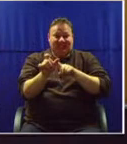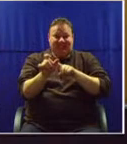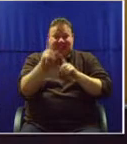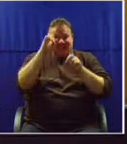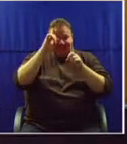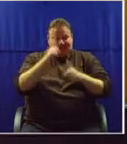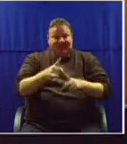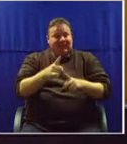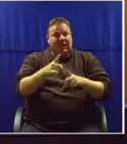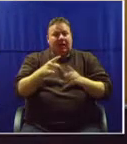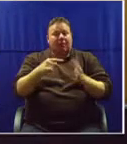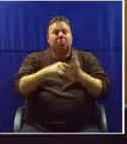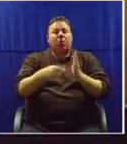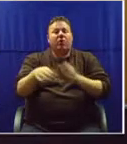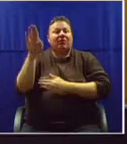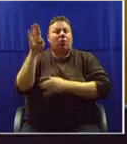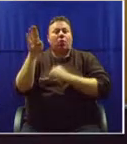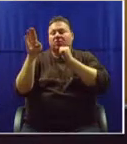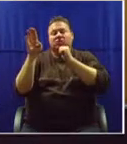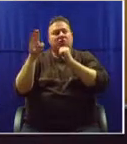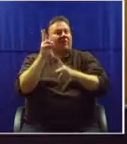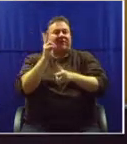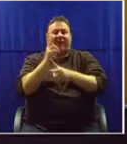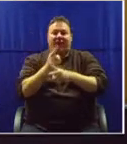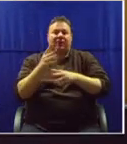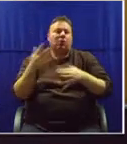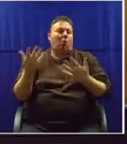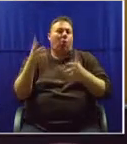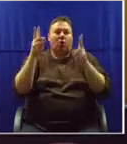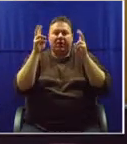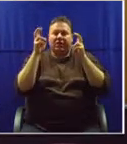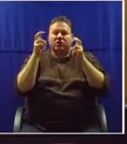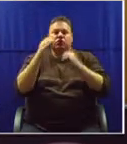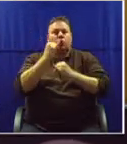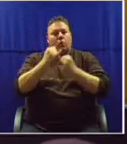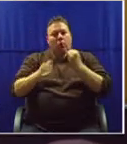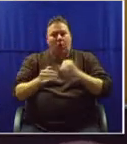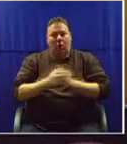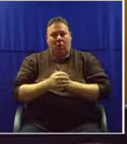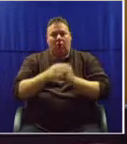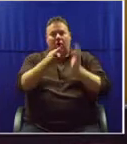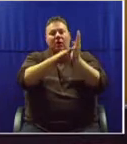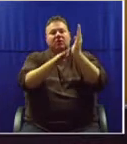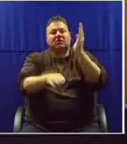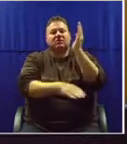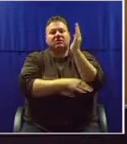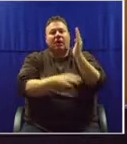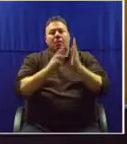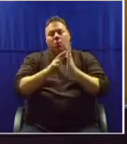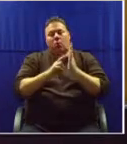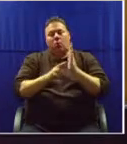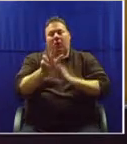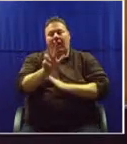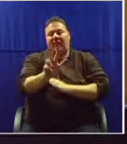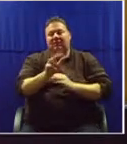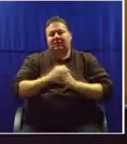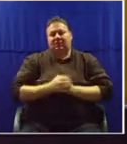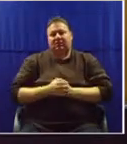of order or that the matter is out of order, which is sub rule 8.